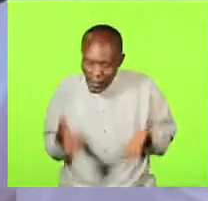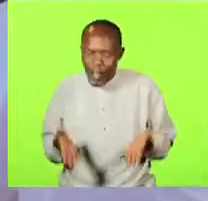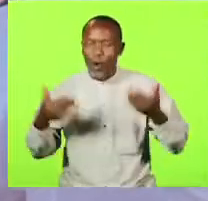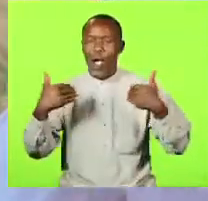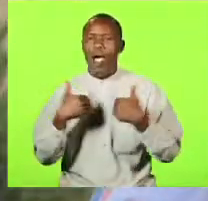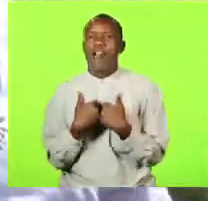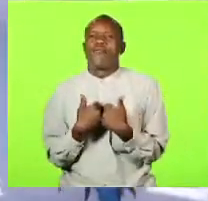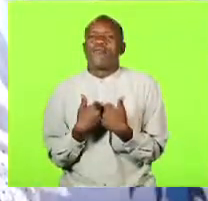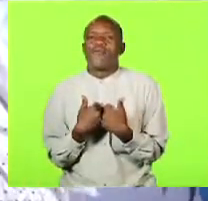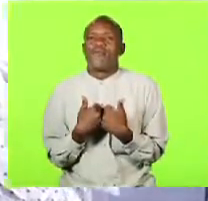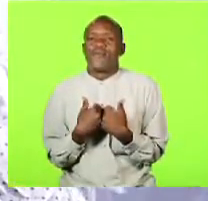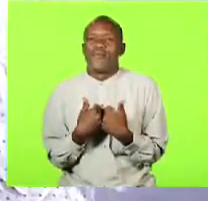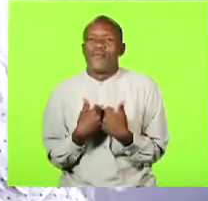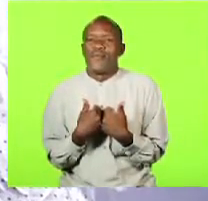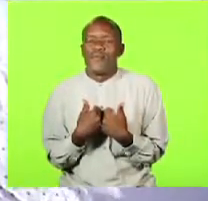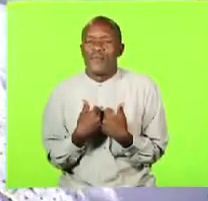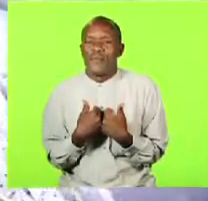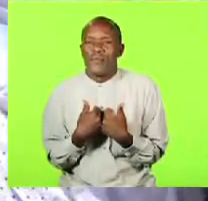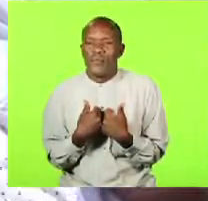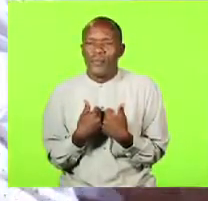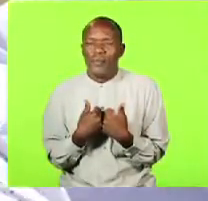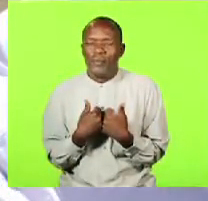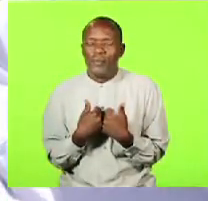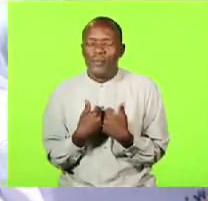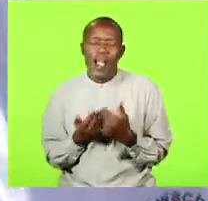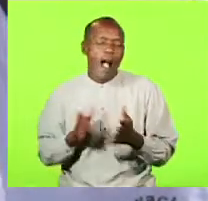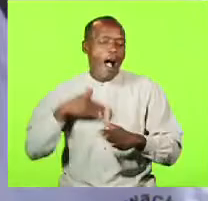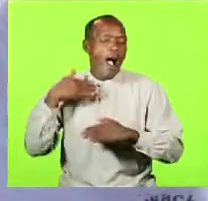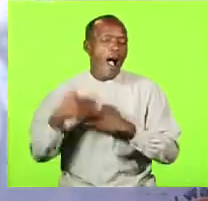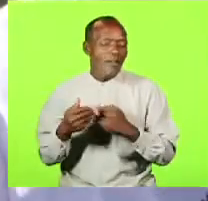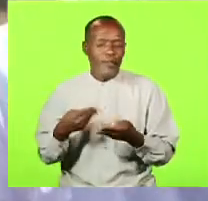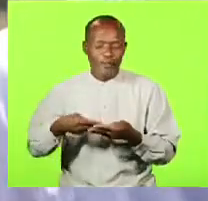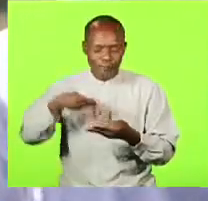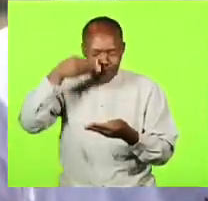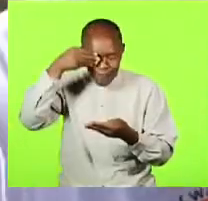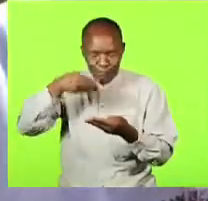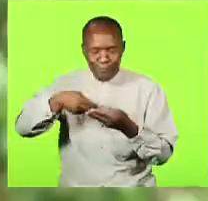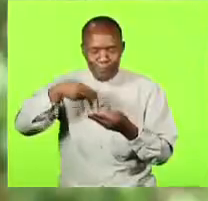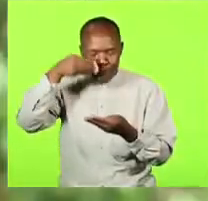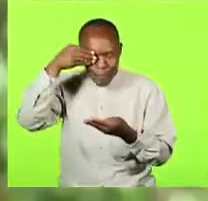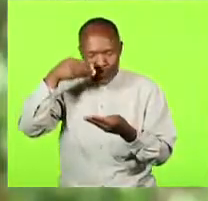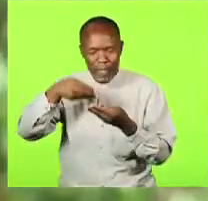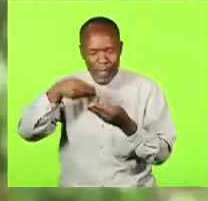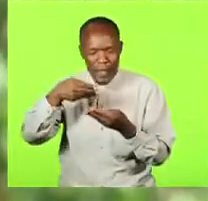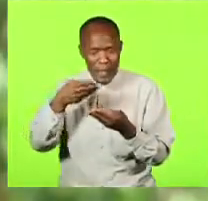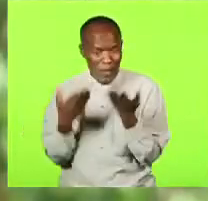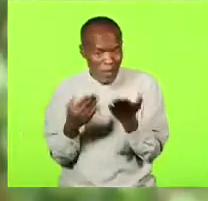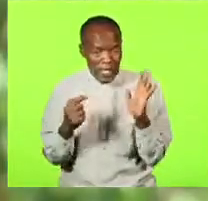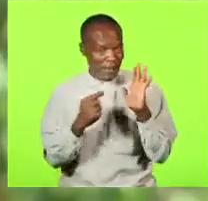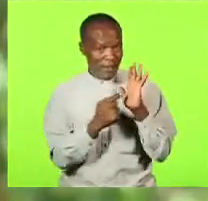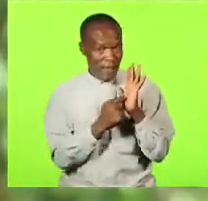come from within. We are going talk about that, and